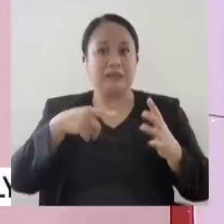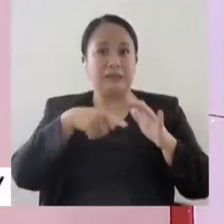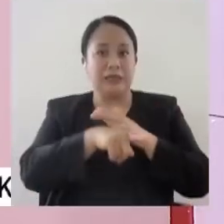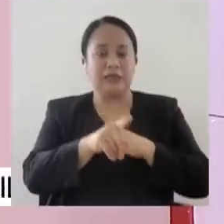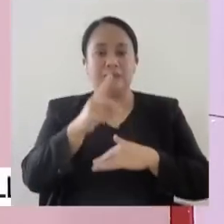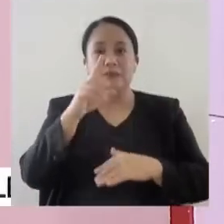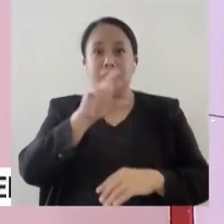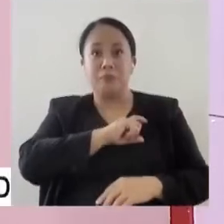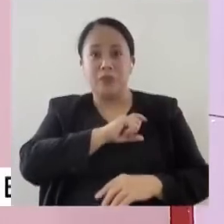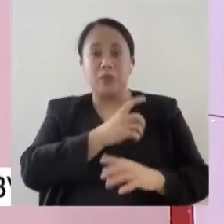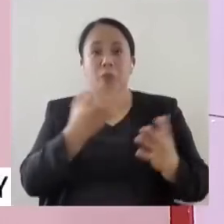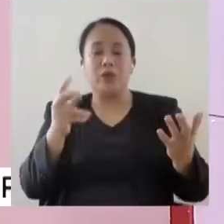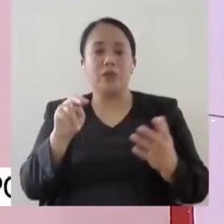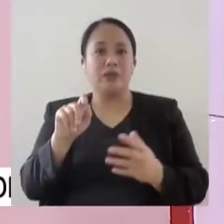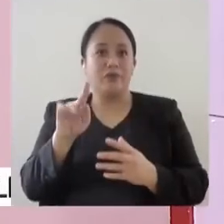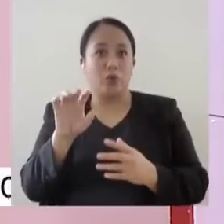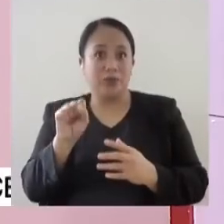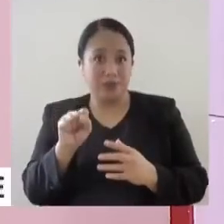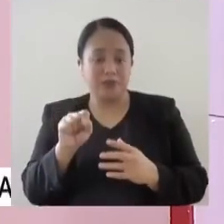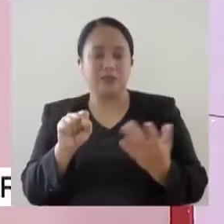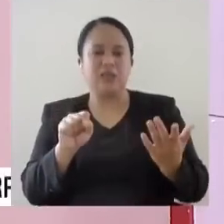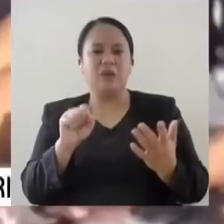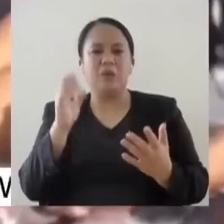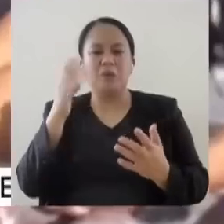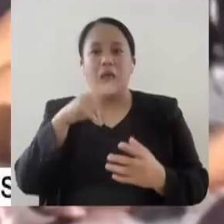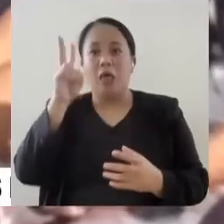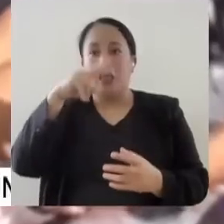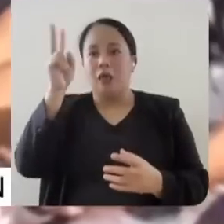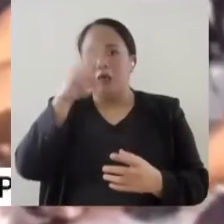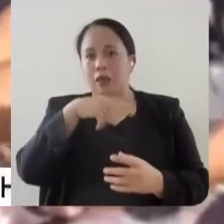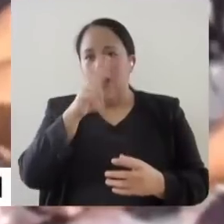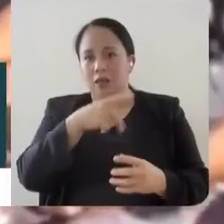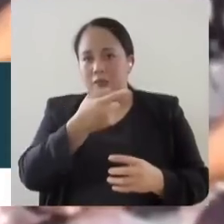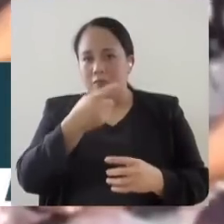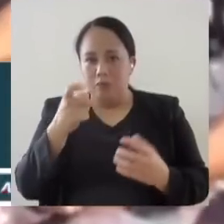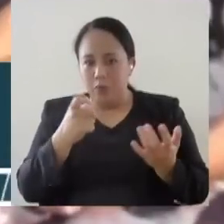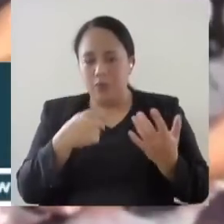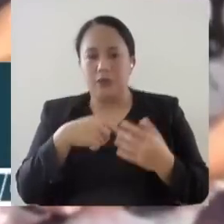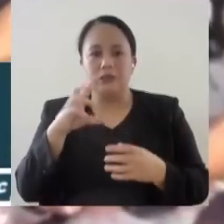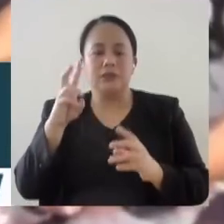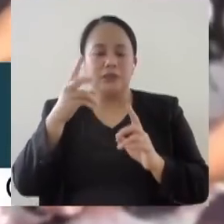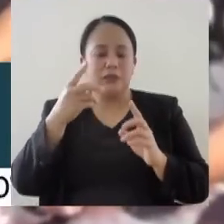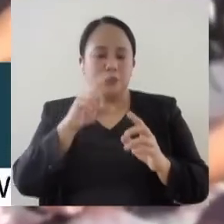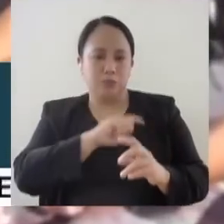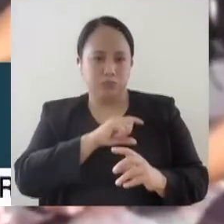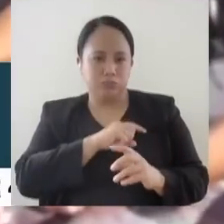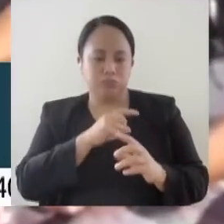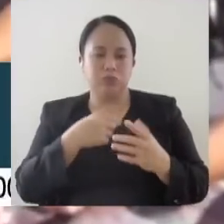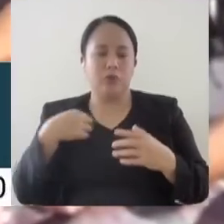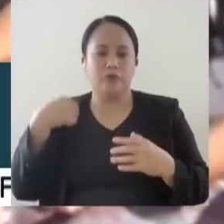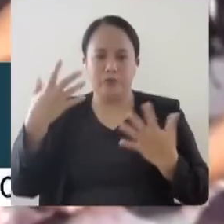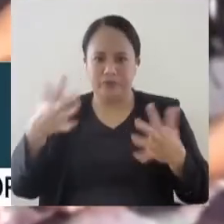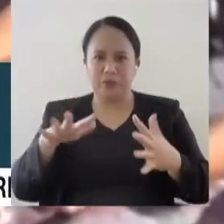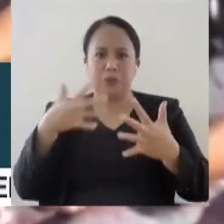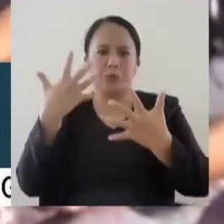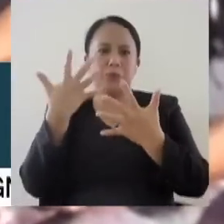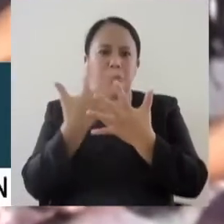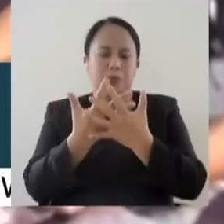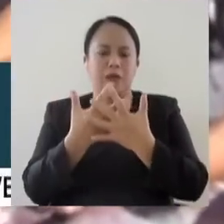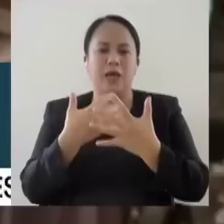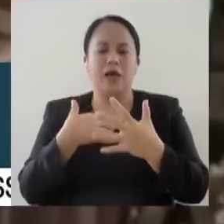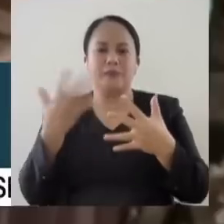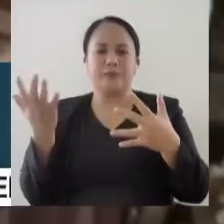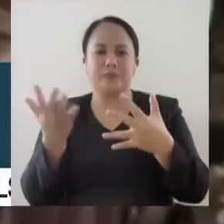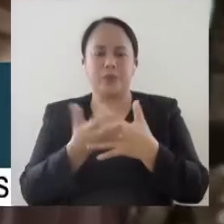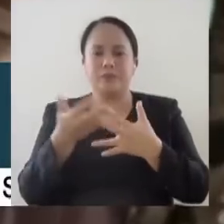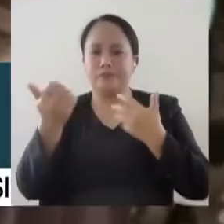in Navotas City in a case of mistaken identity. Six police officers have been detained and are facing criminal and